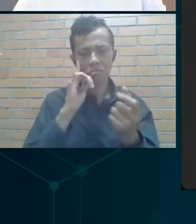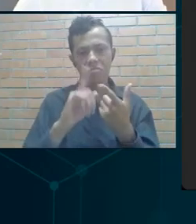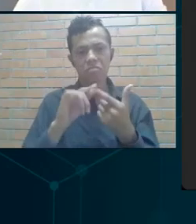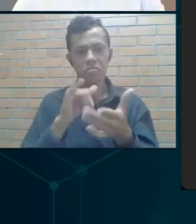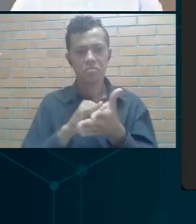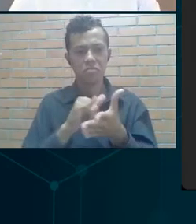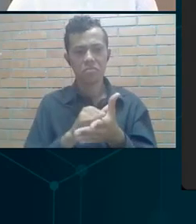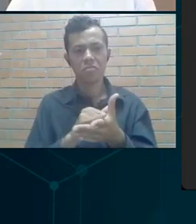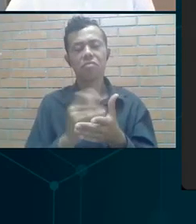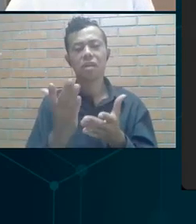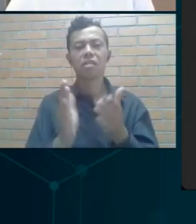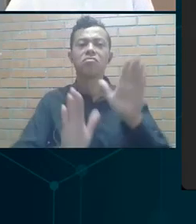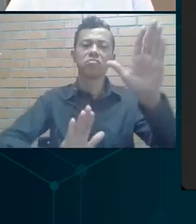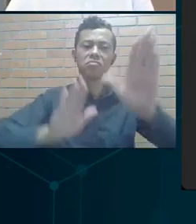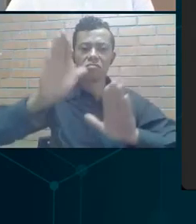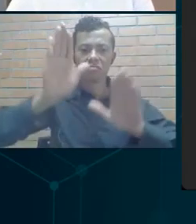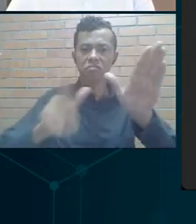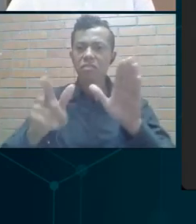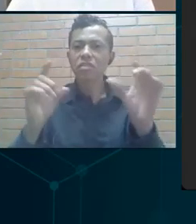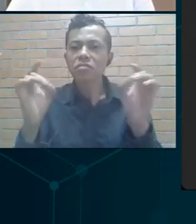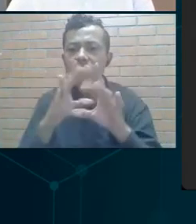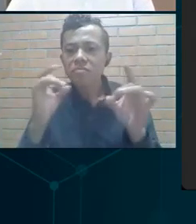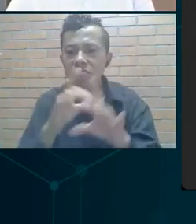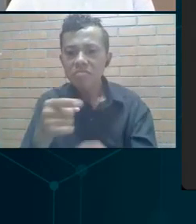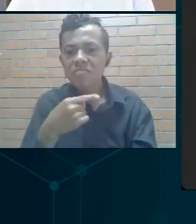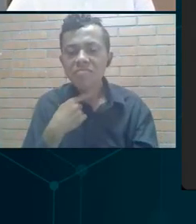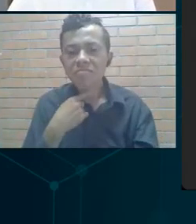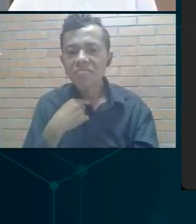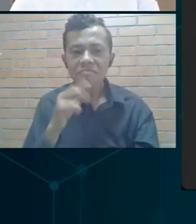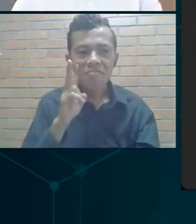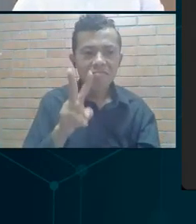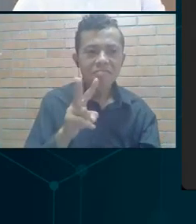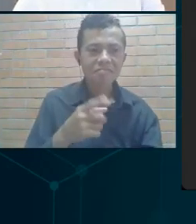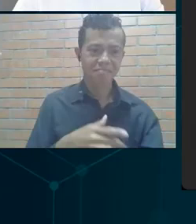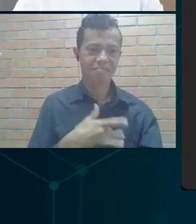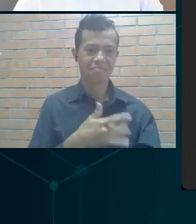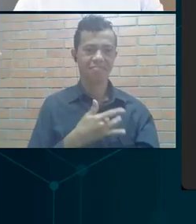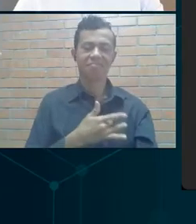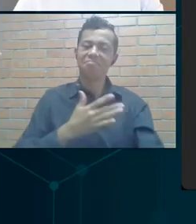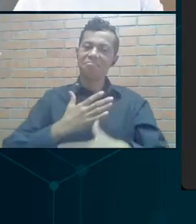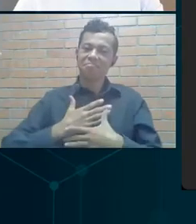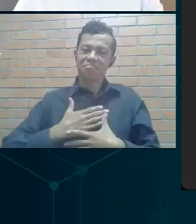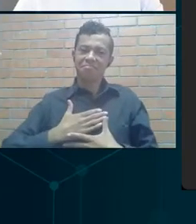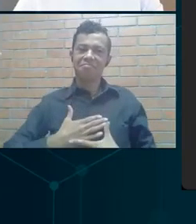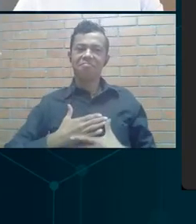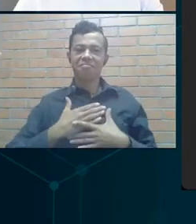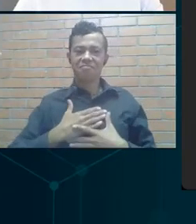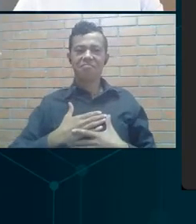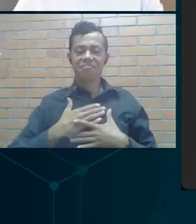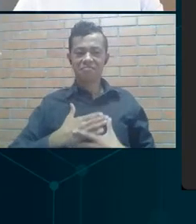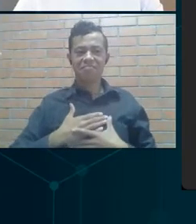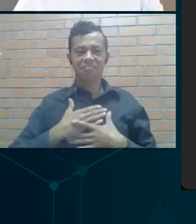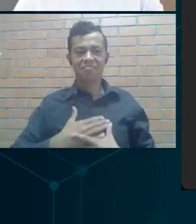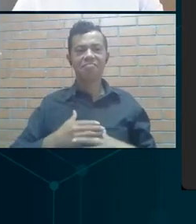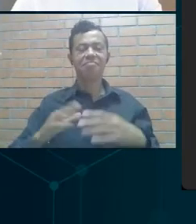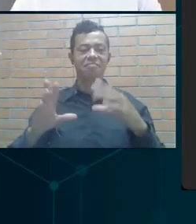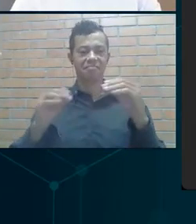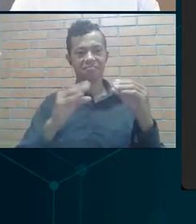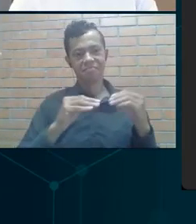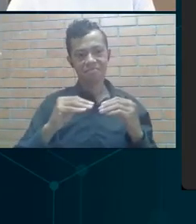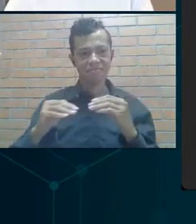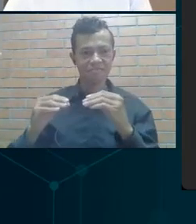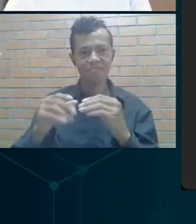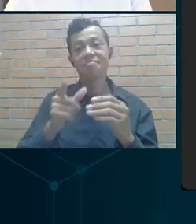again. Hopefully you feel more comfortable, you know what we're talking about. So if you have any questions